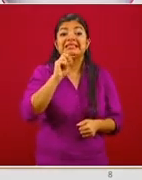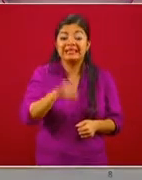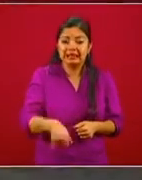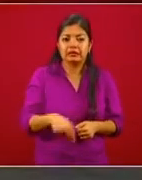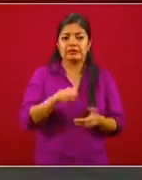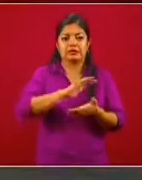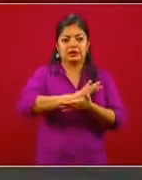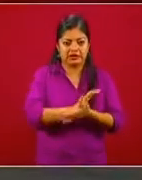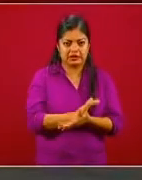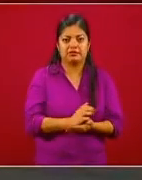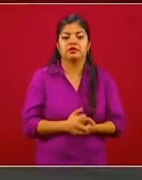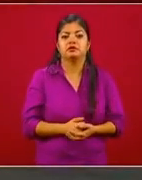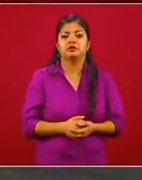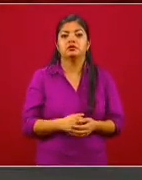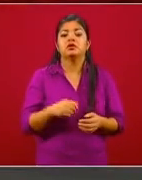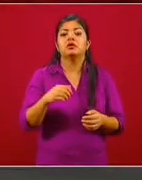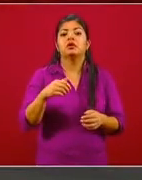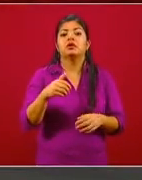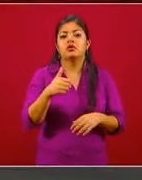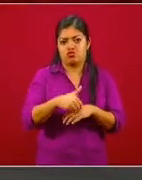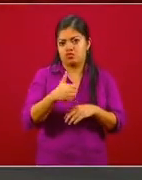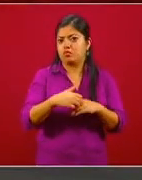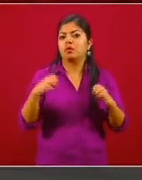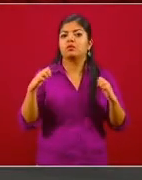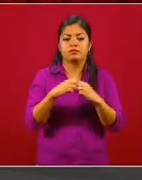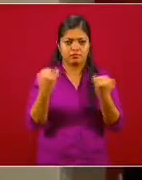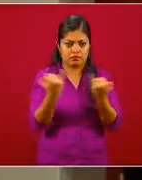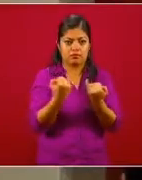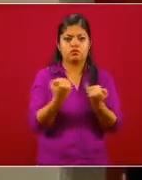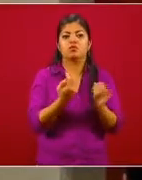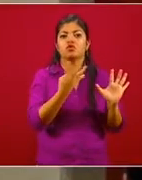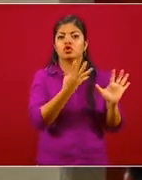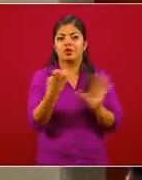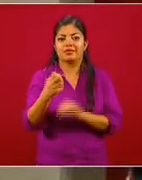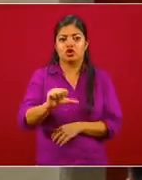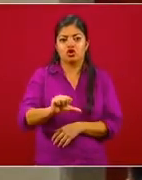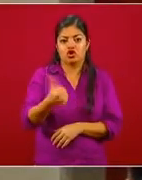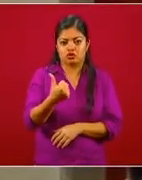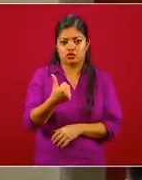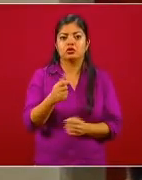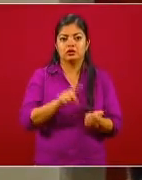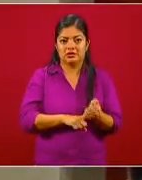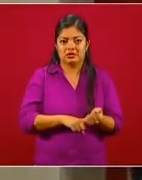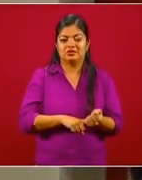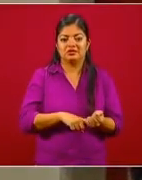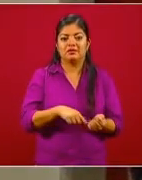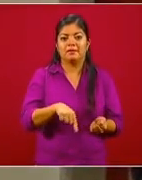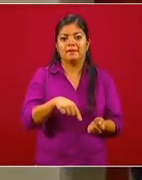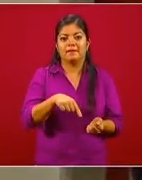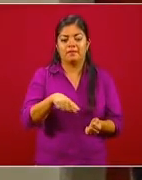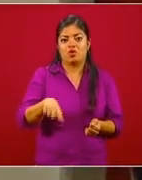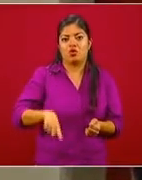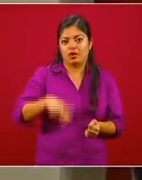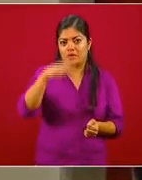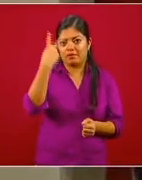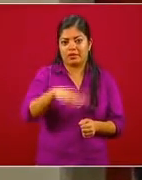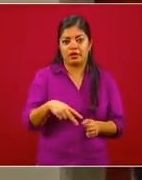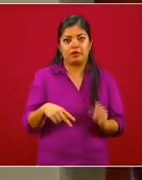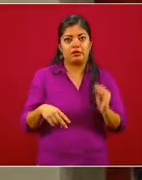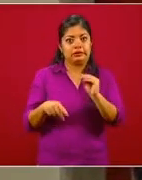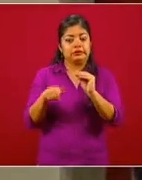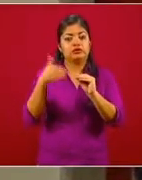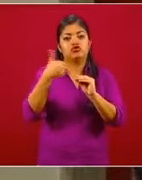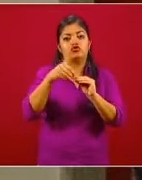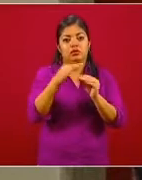These organizations are all open and ready to provide service without discrimination. So the line